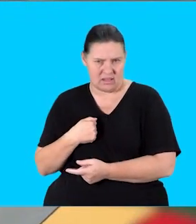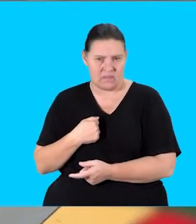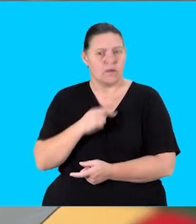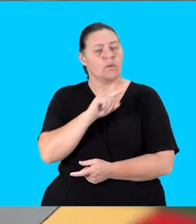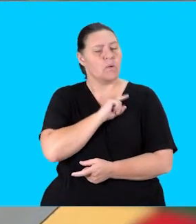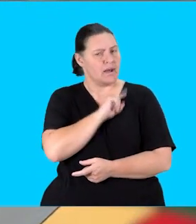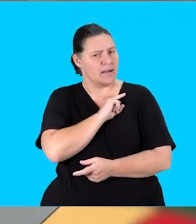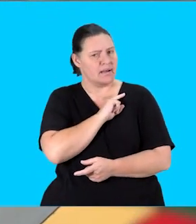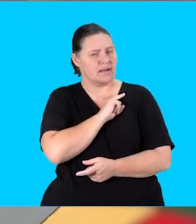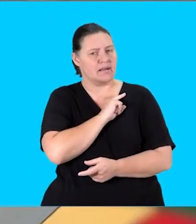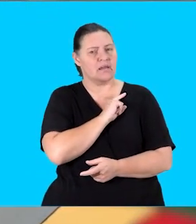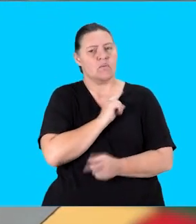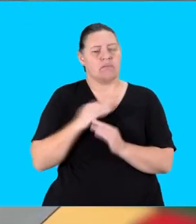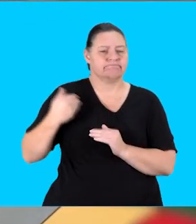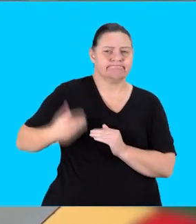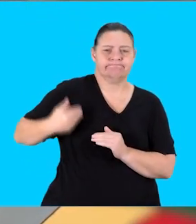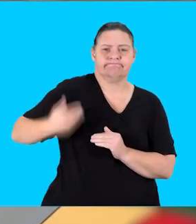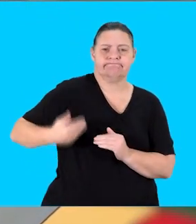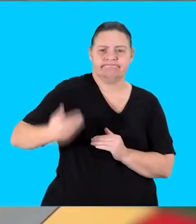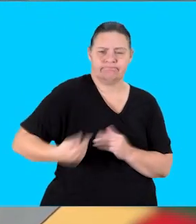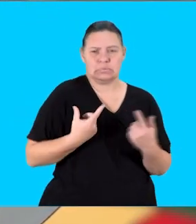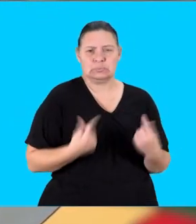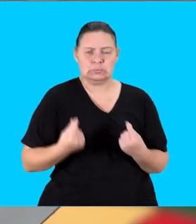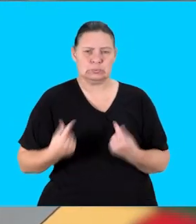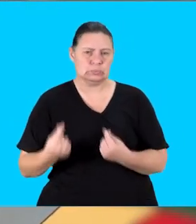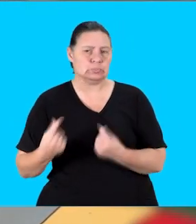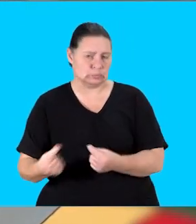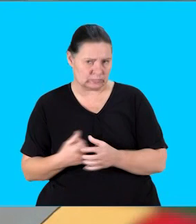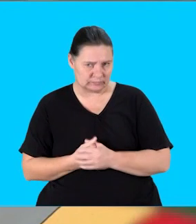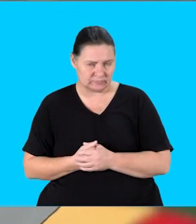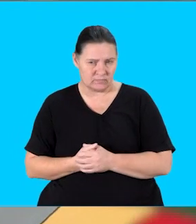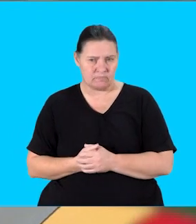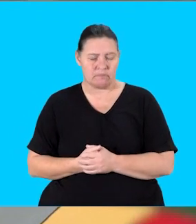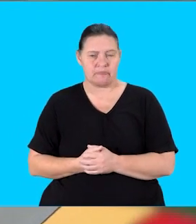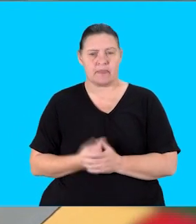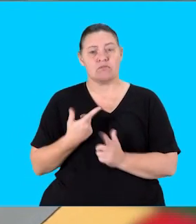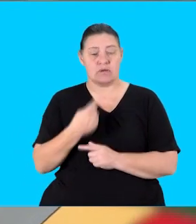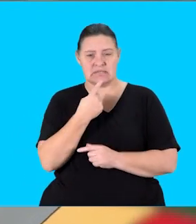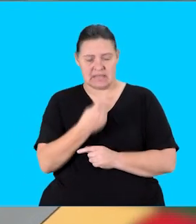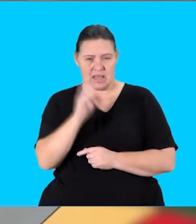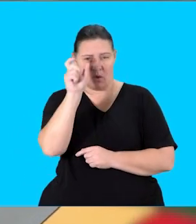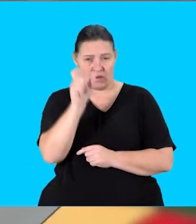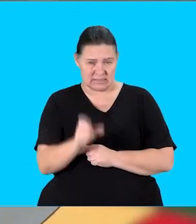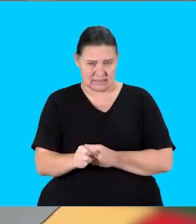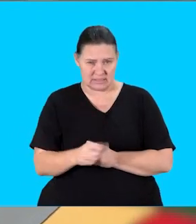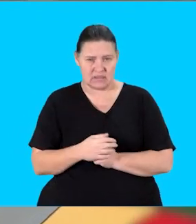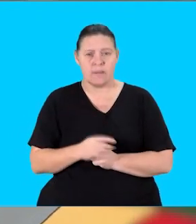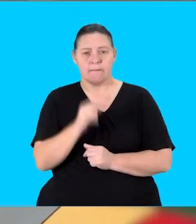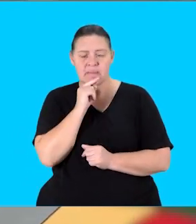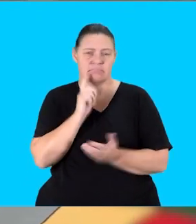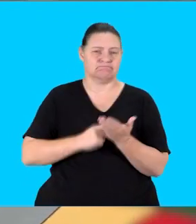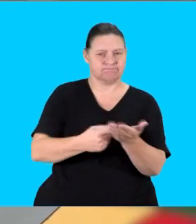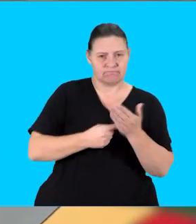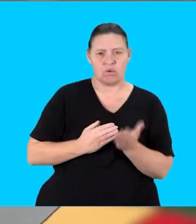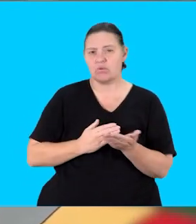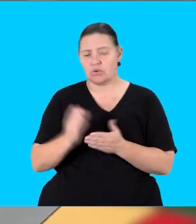them because we've been going through over and over these words. So as I've said, the words that you're going to